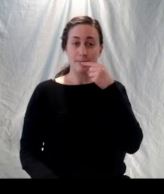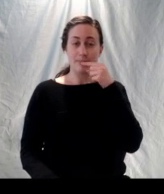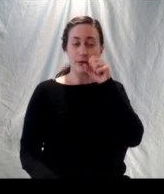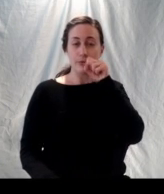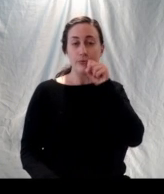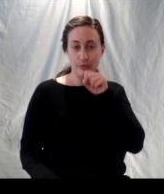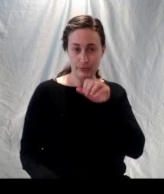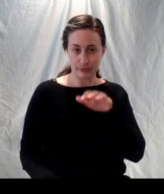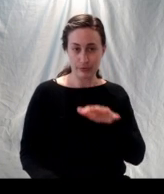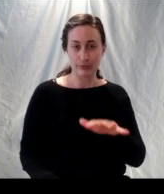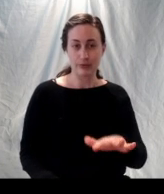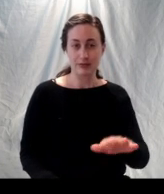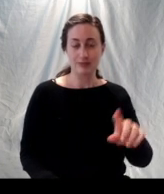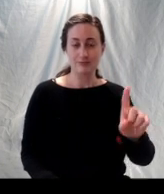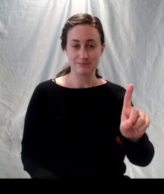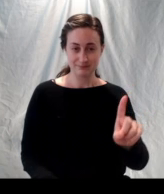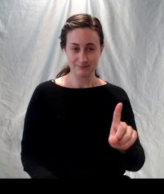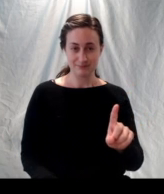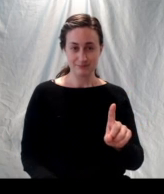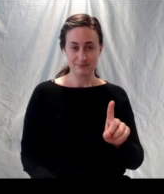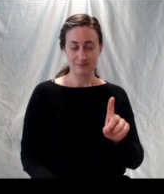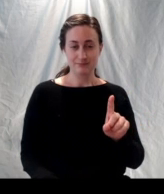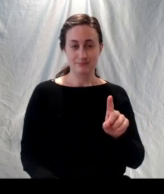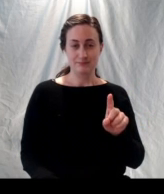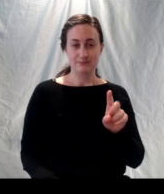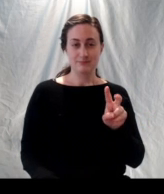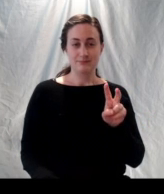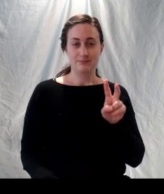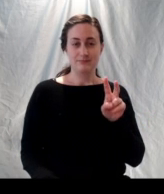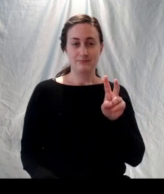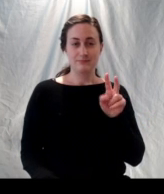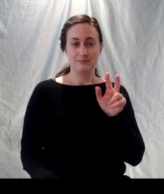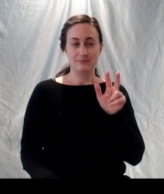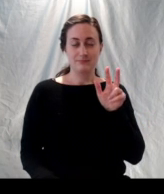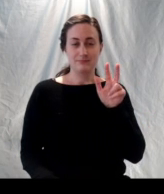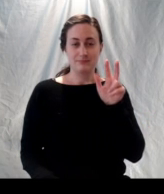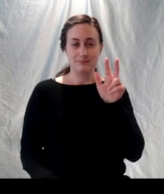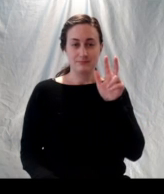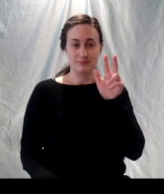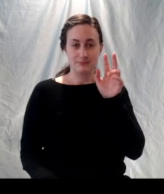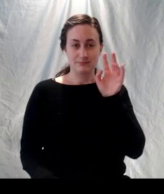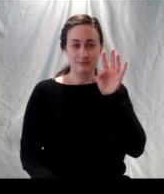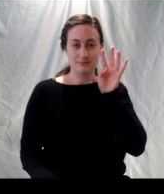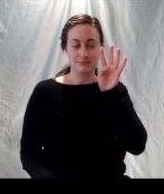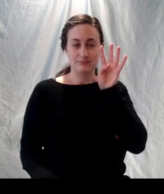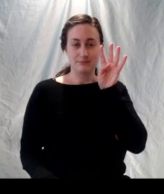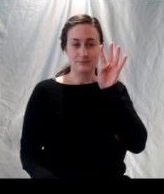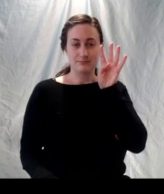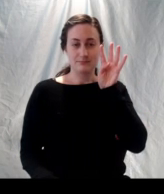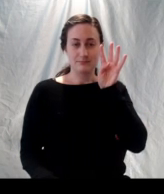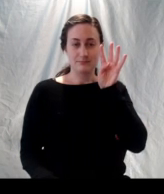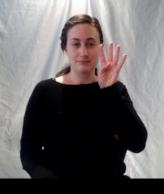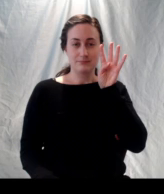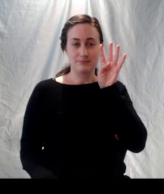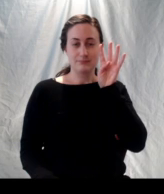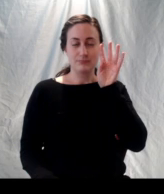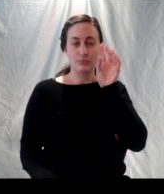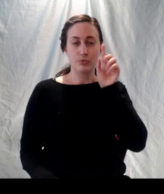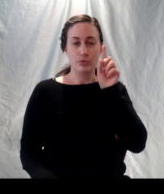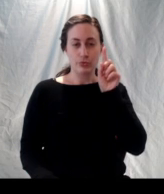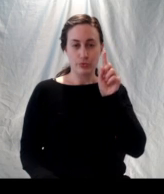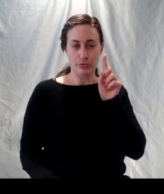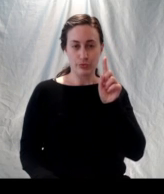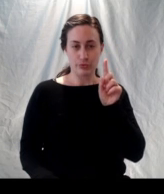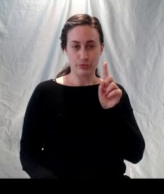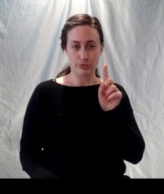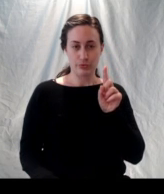2, 3, 4, out, 1, 2,